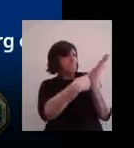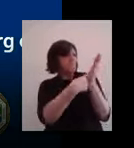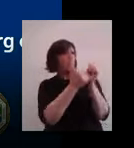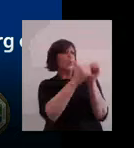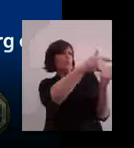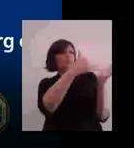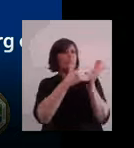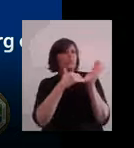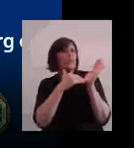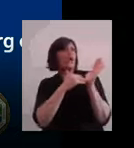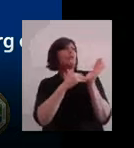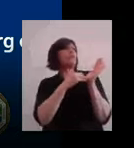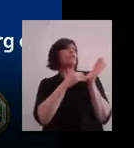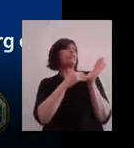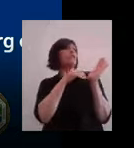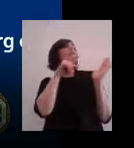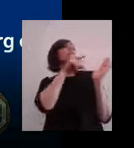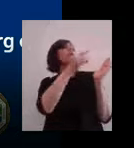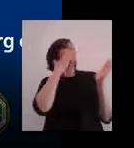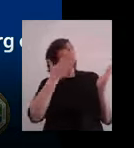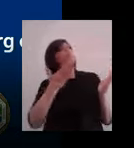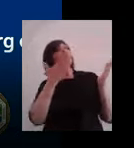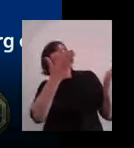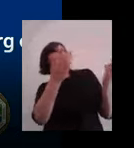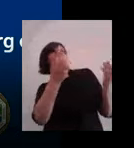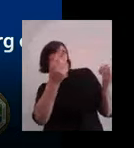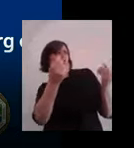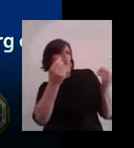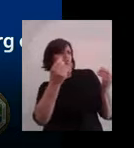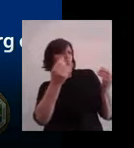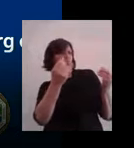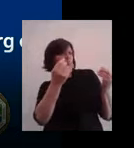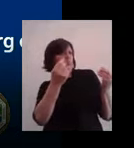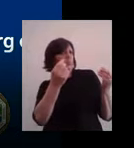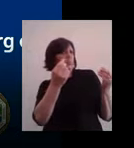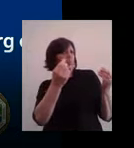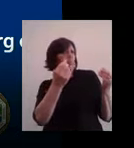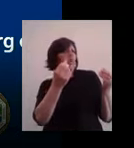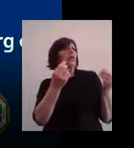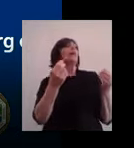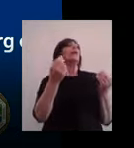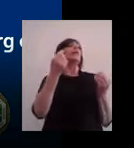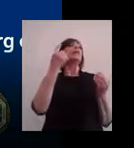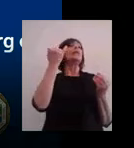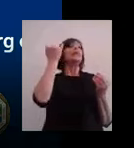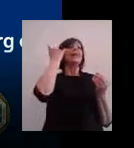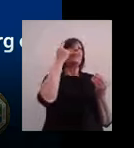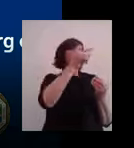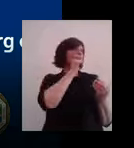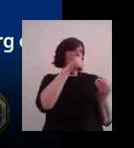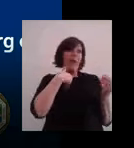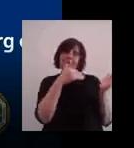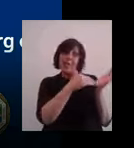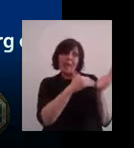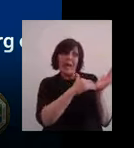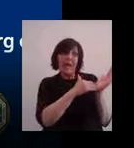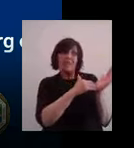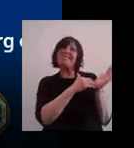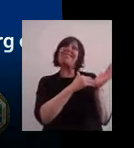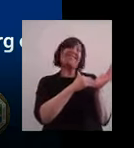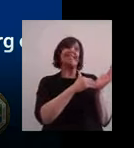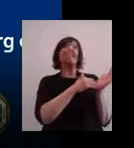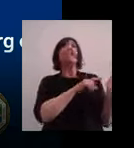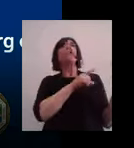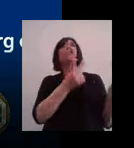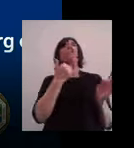get recommendations for management. But again, not having a healthcare provider is not a barrier to care. For people that call and they don't